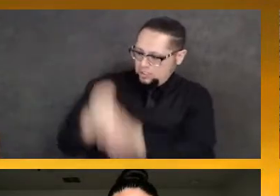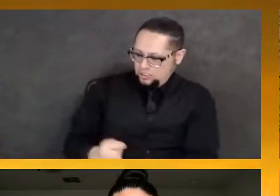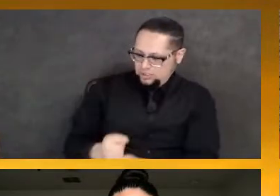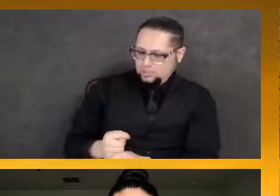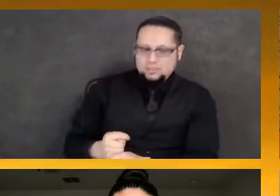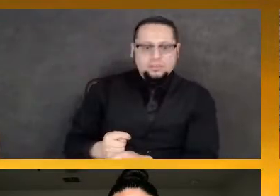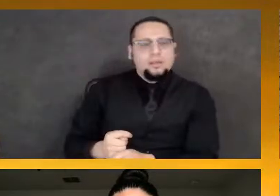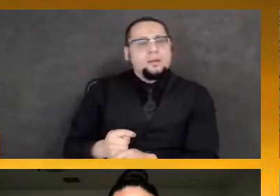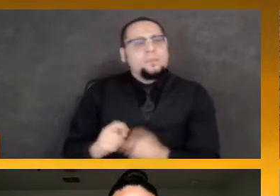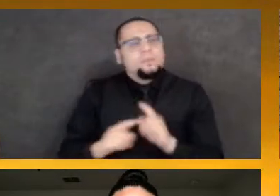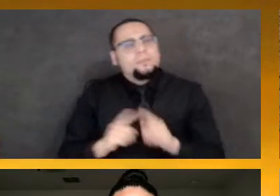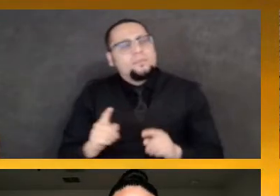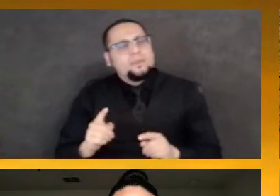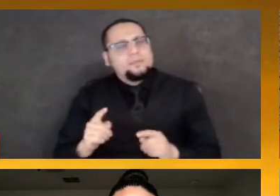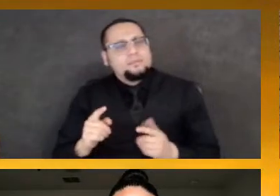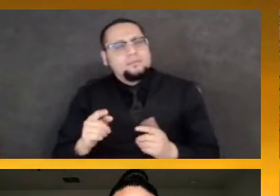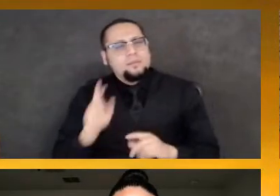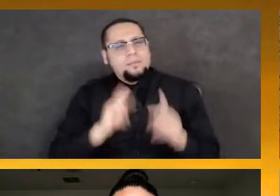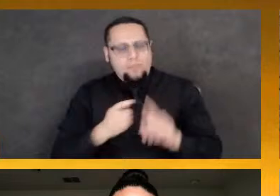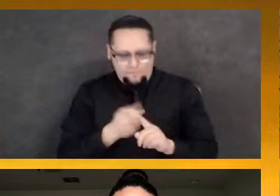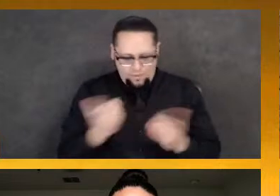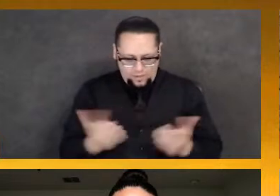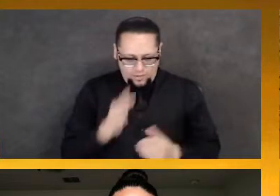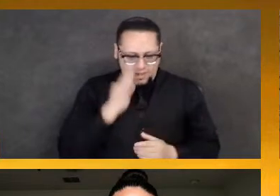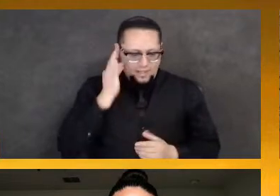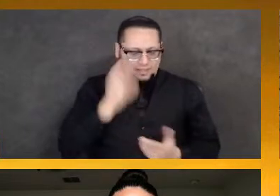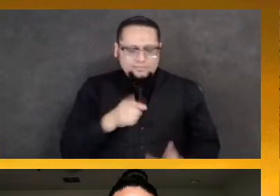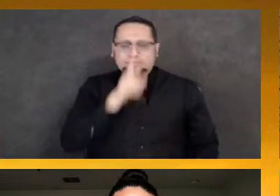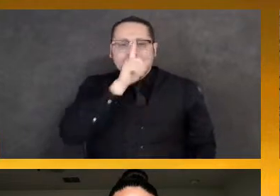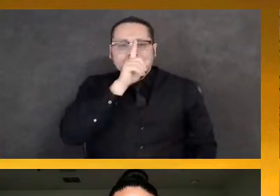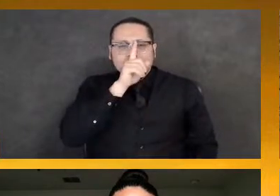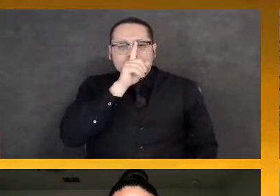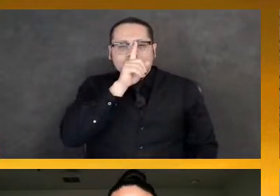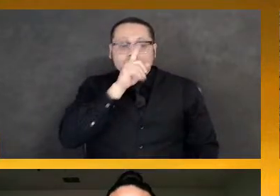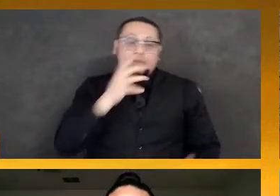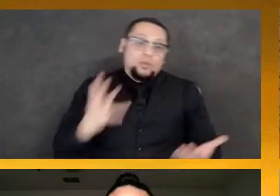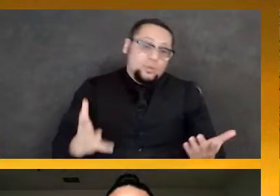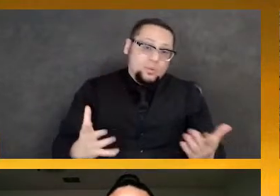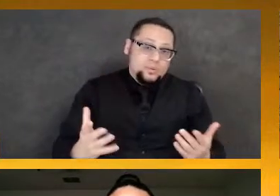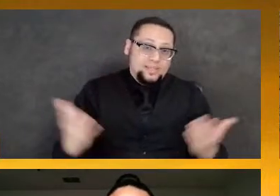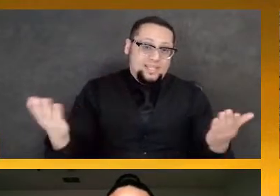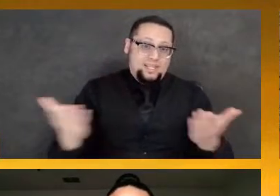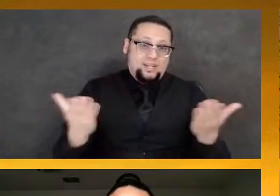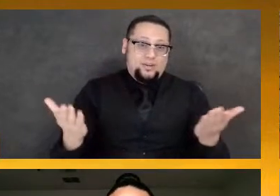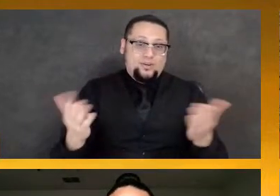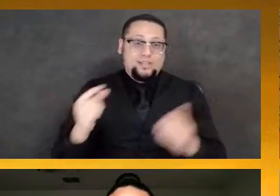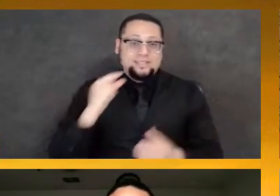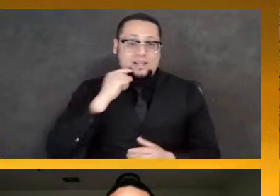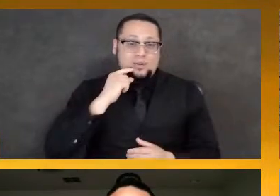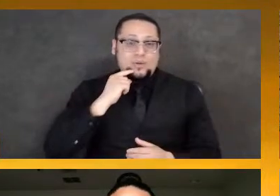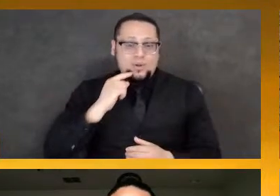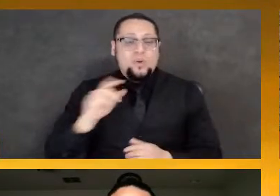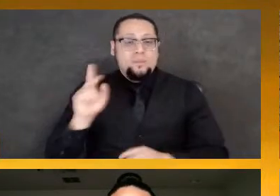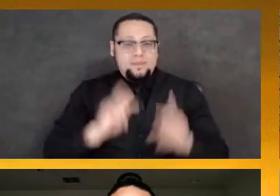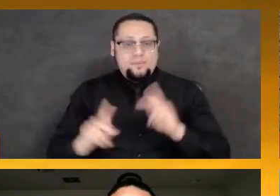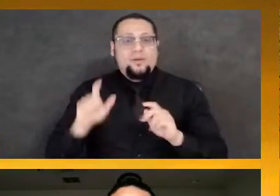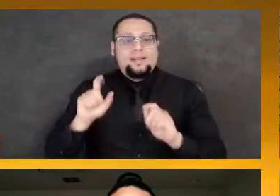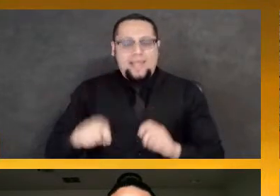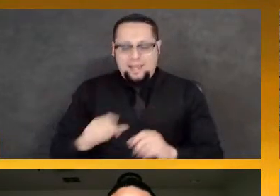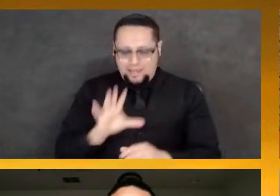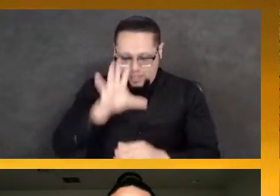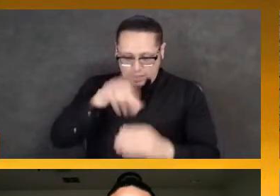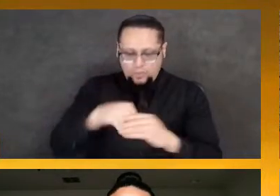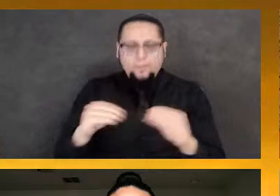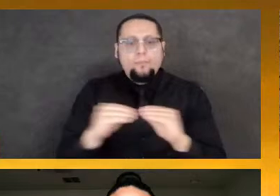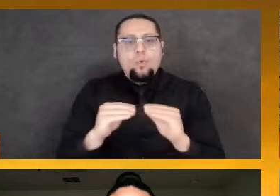from here. So I think that's one of the ways, at least here in San Antonio, where we can uplift more and support